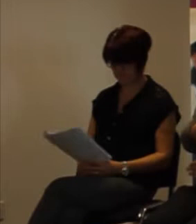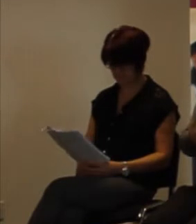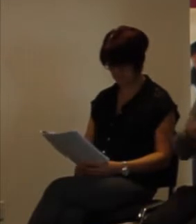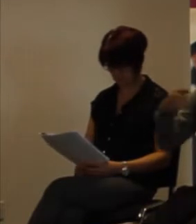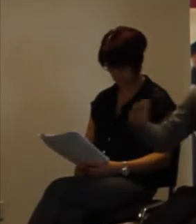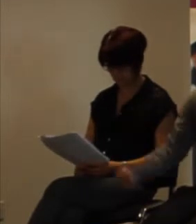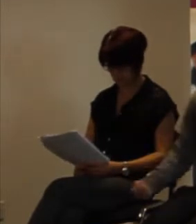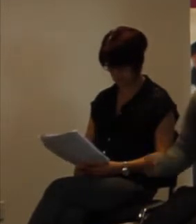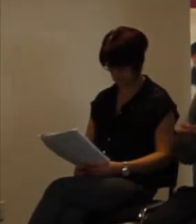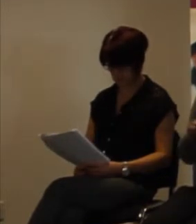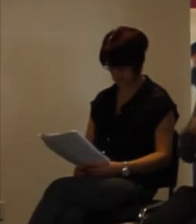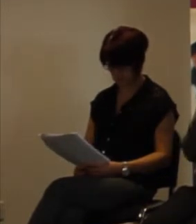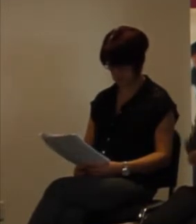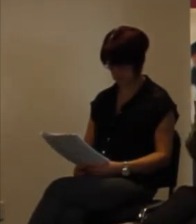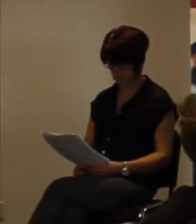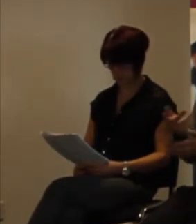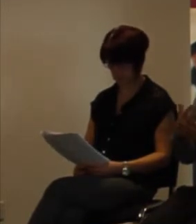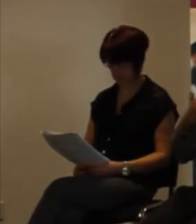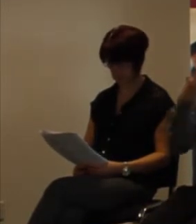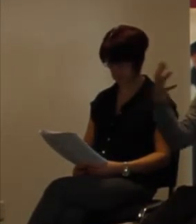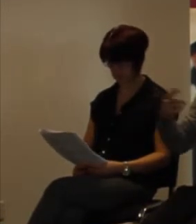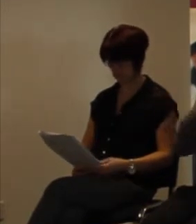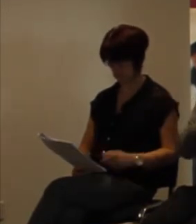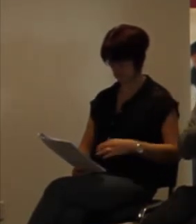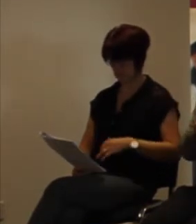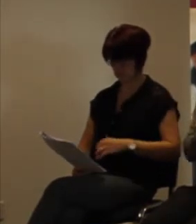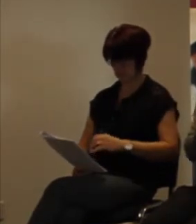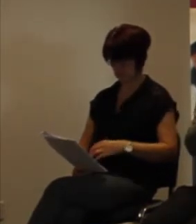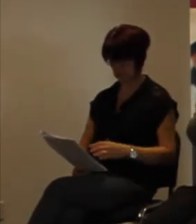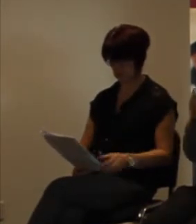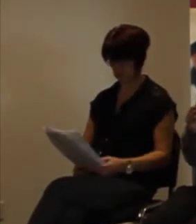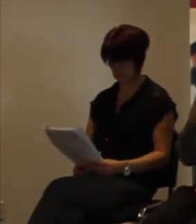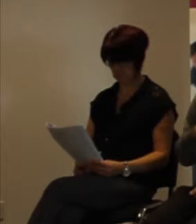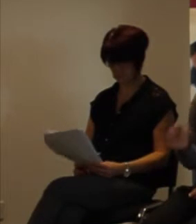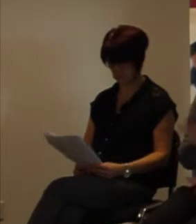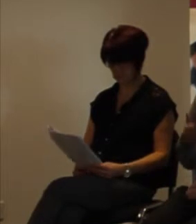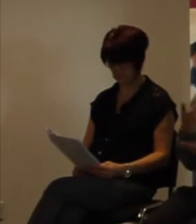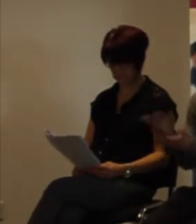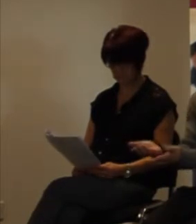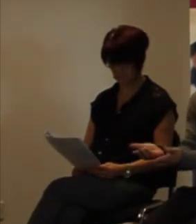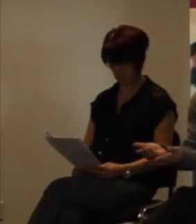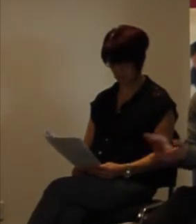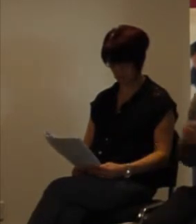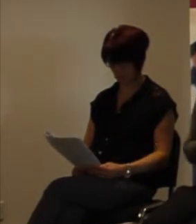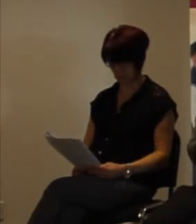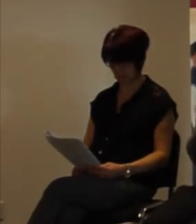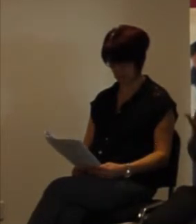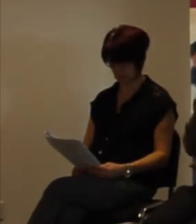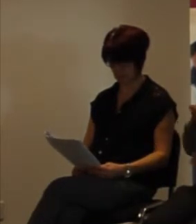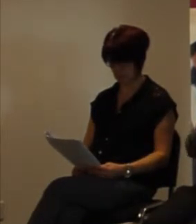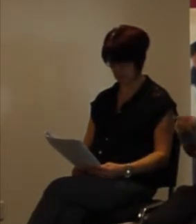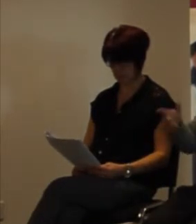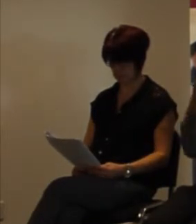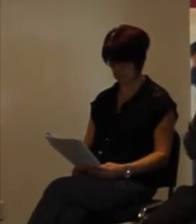giving learners vast amounts of extra time if we feel they don't need it. And if a learner needs a lot of extra time,